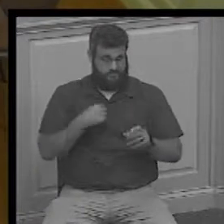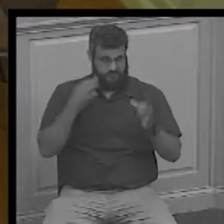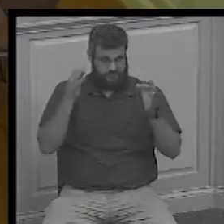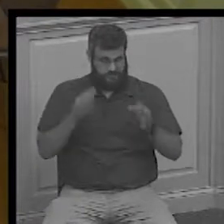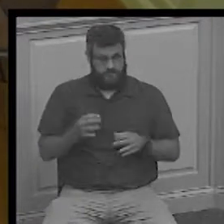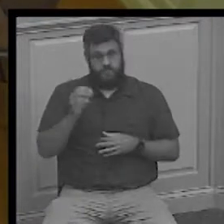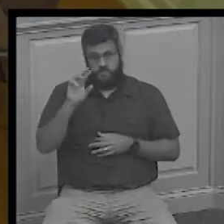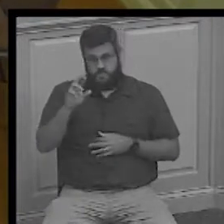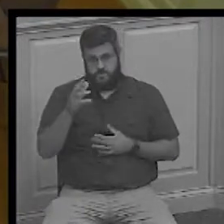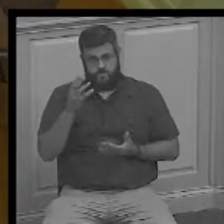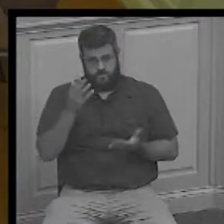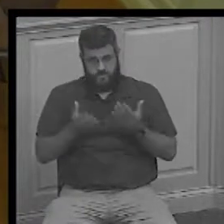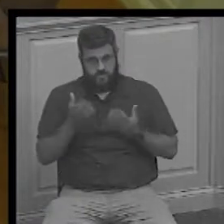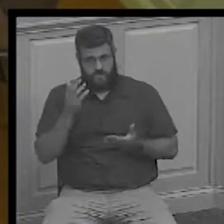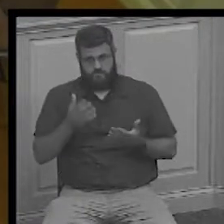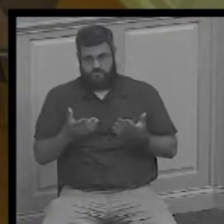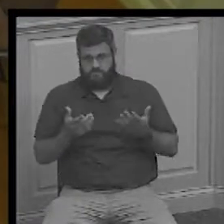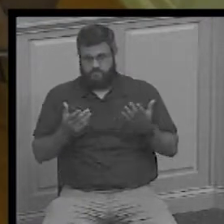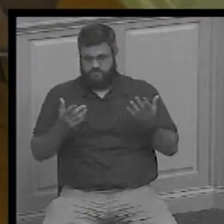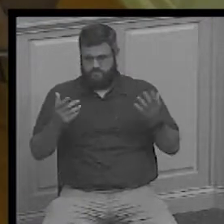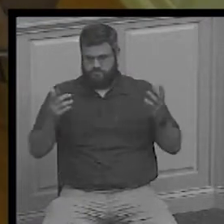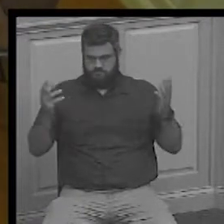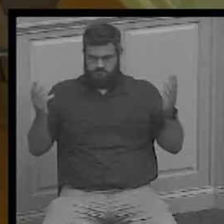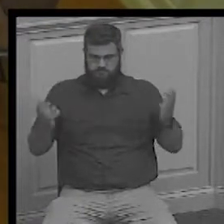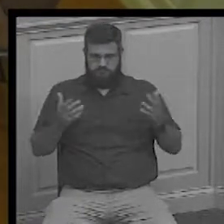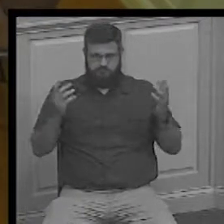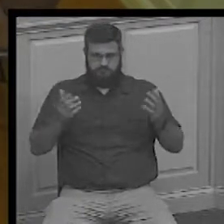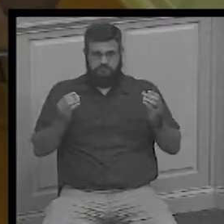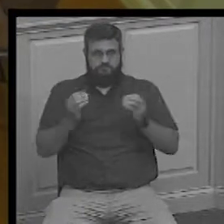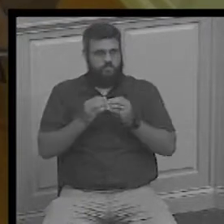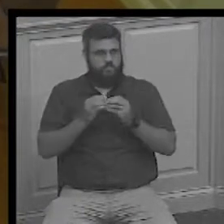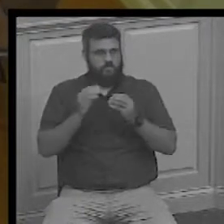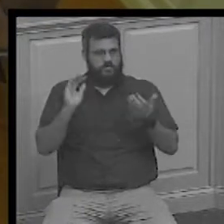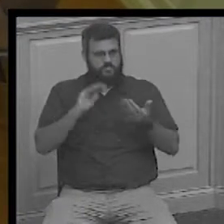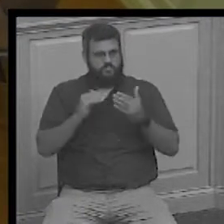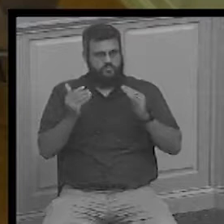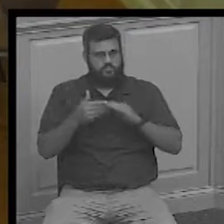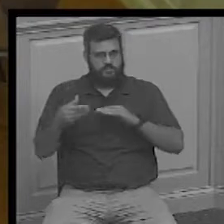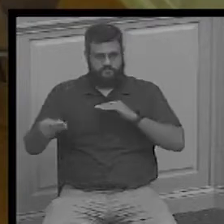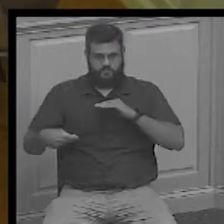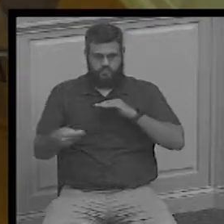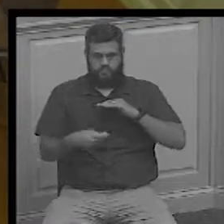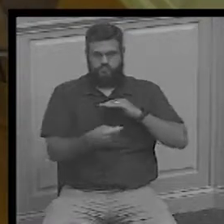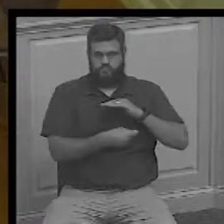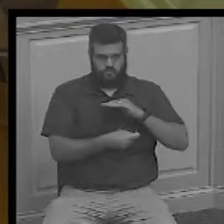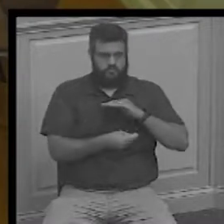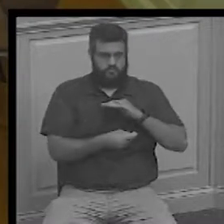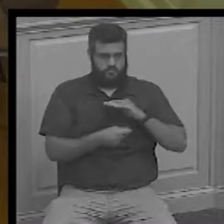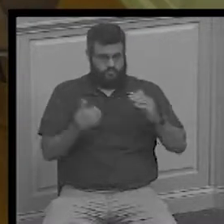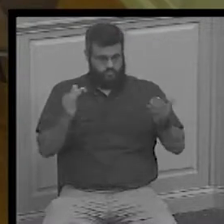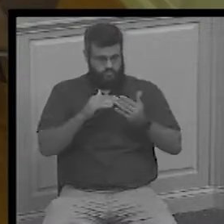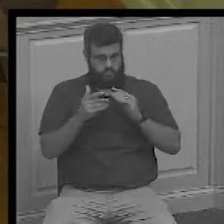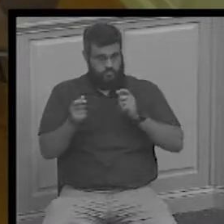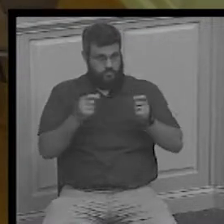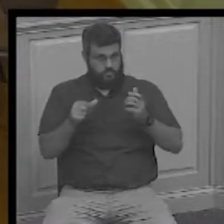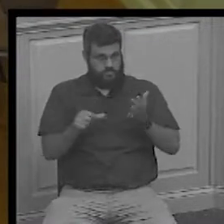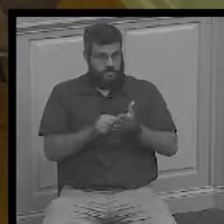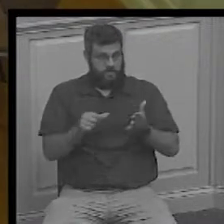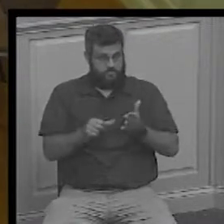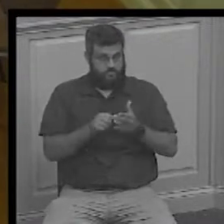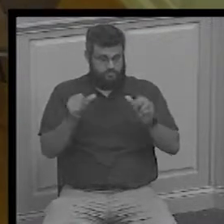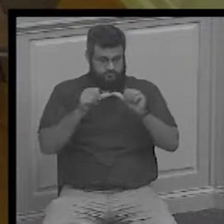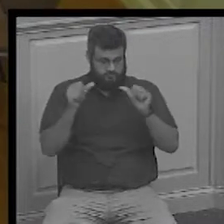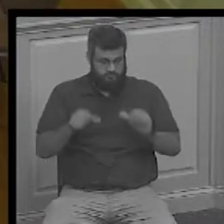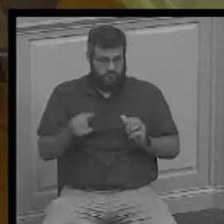or perhaps have a wider base of community input for that could also perhaps deal with sculptural and other